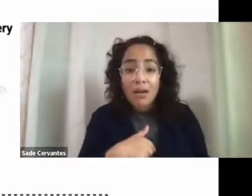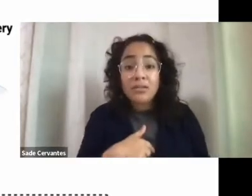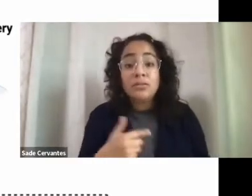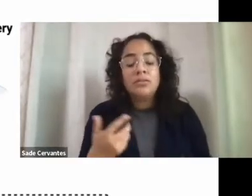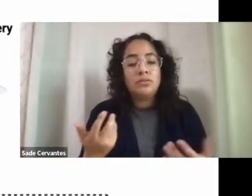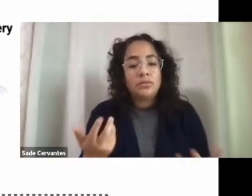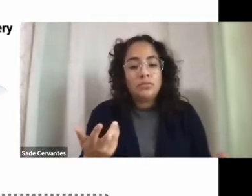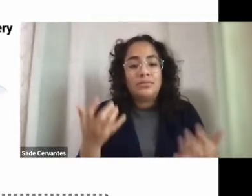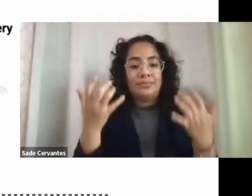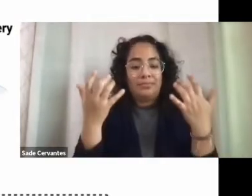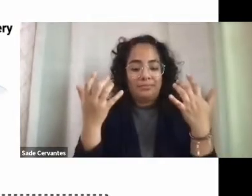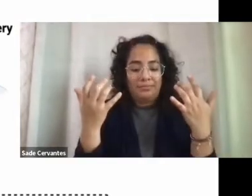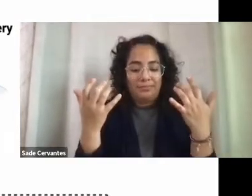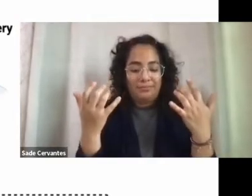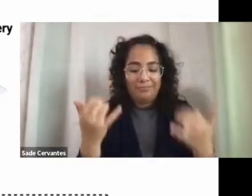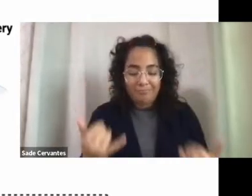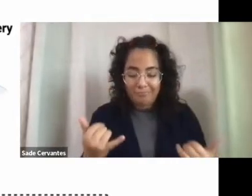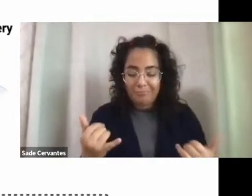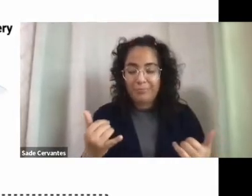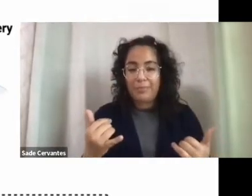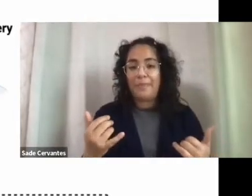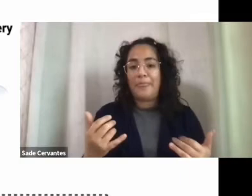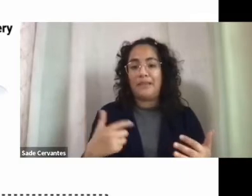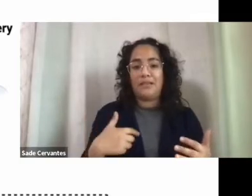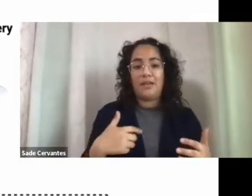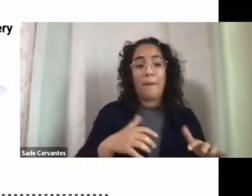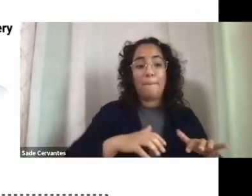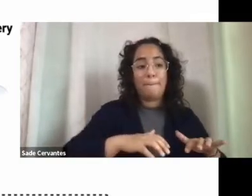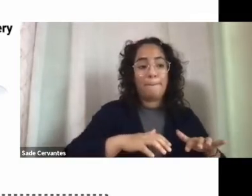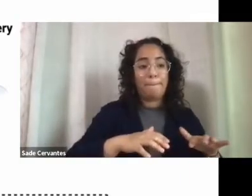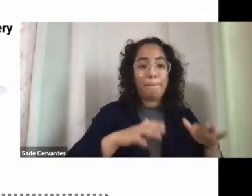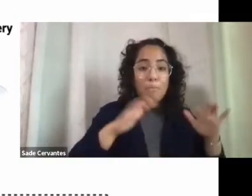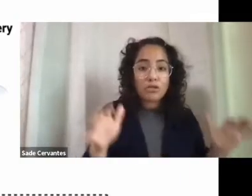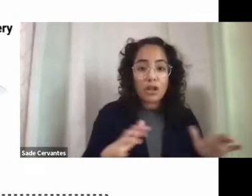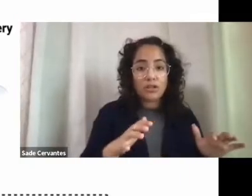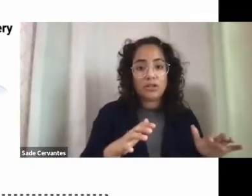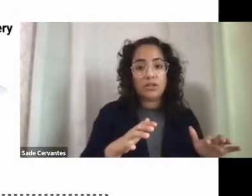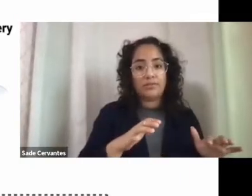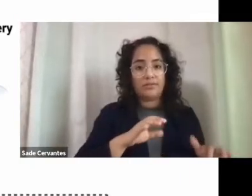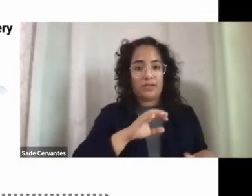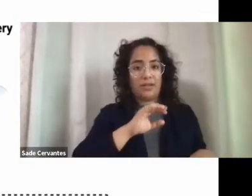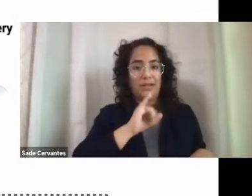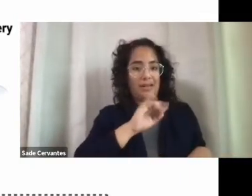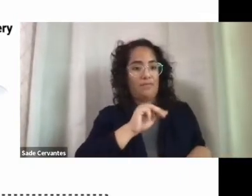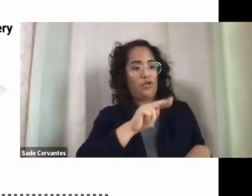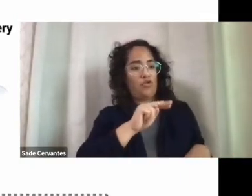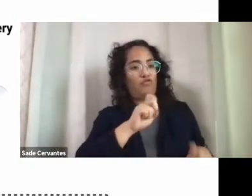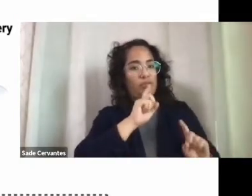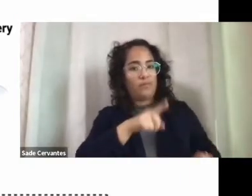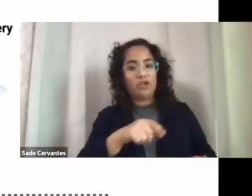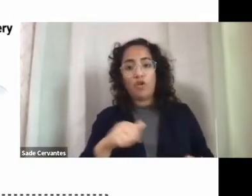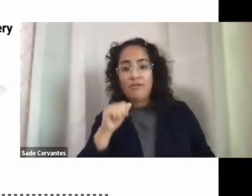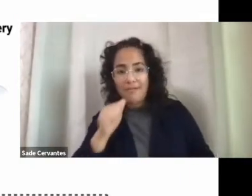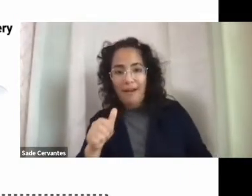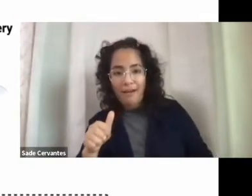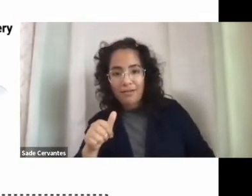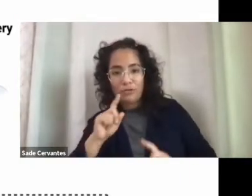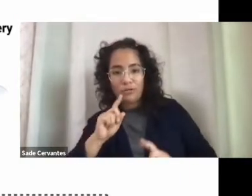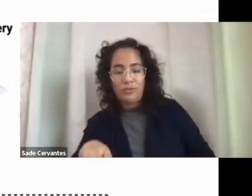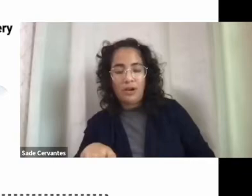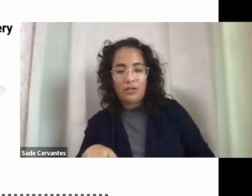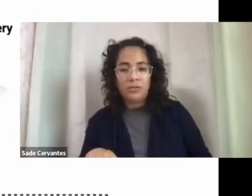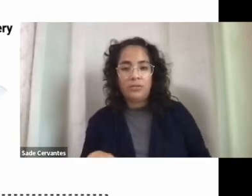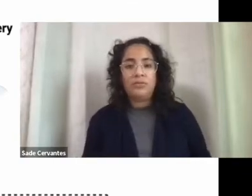a productive immune response and a non-productive immune response, including autoimmune responses, immune responses